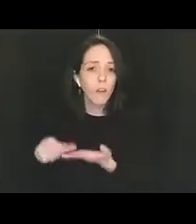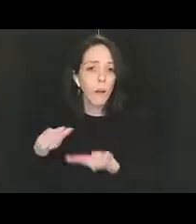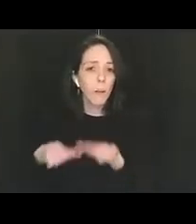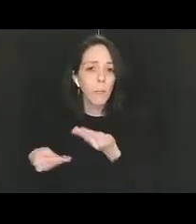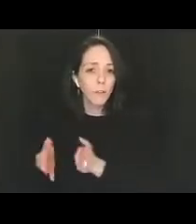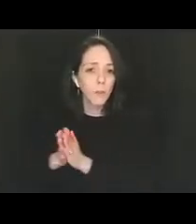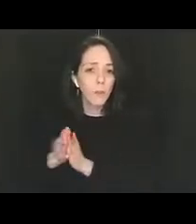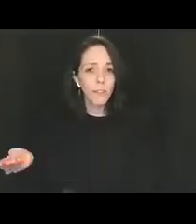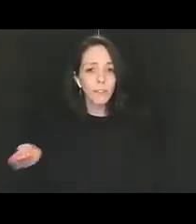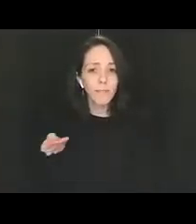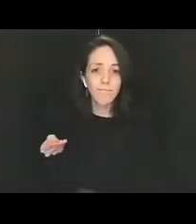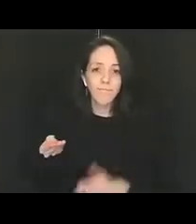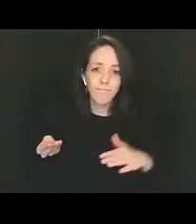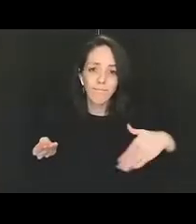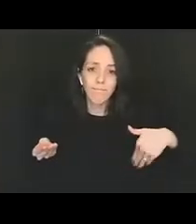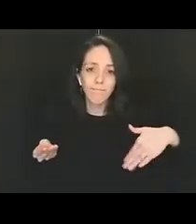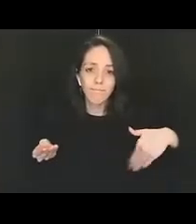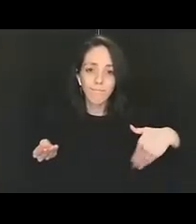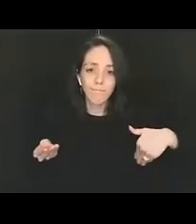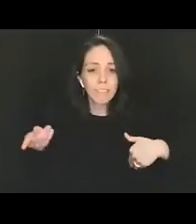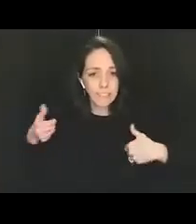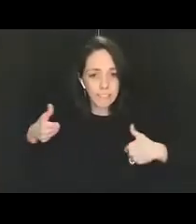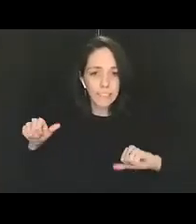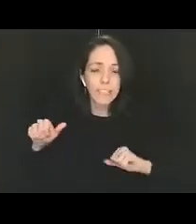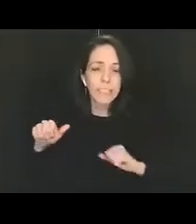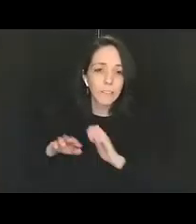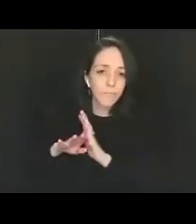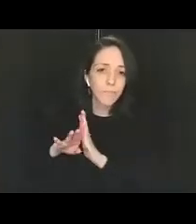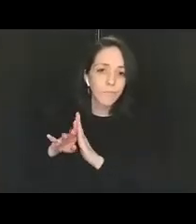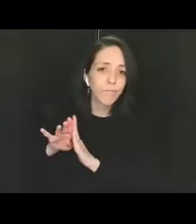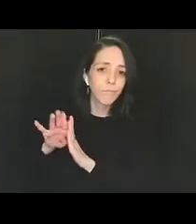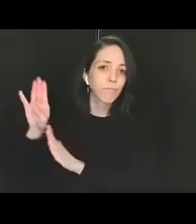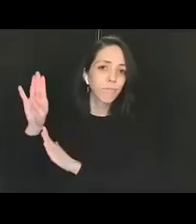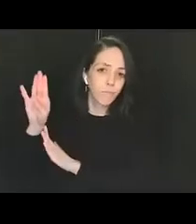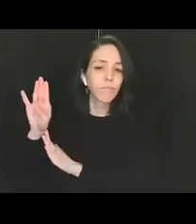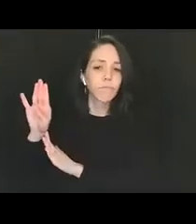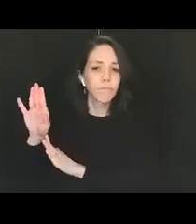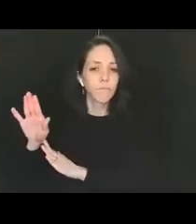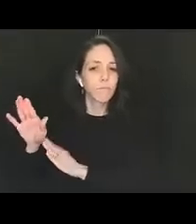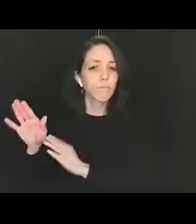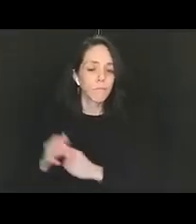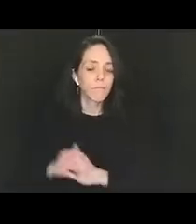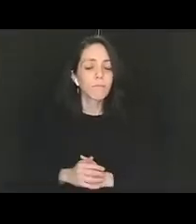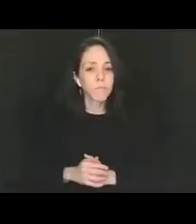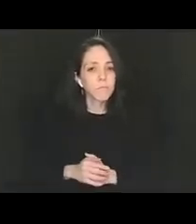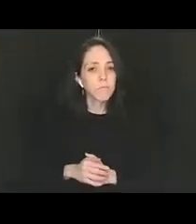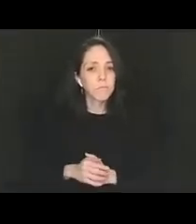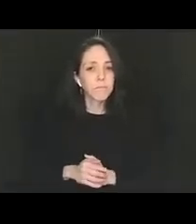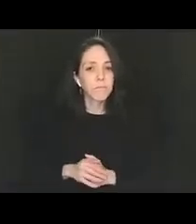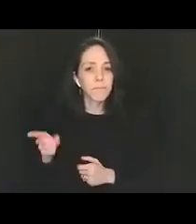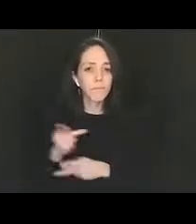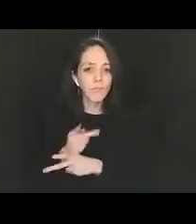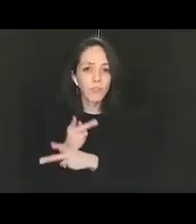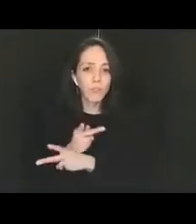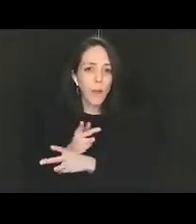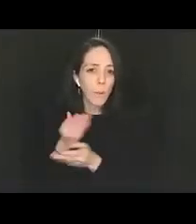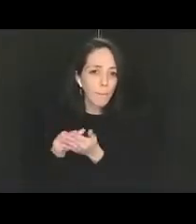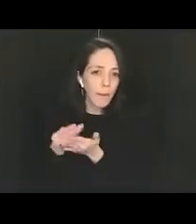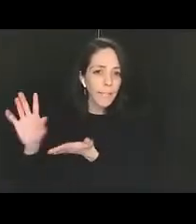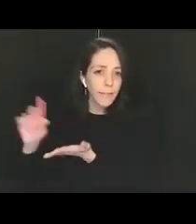They're still working on crafting that line items of where each money will go.